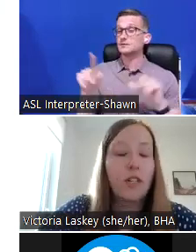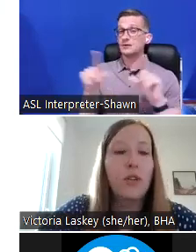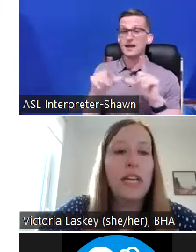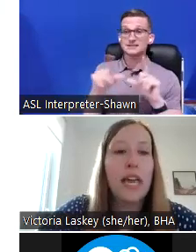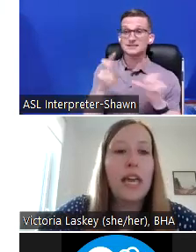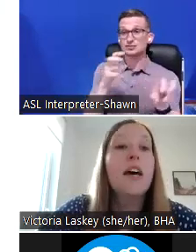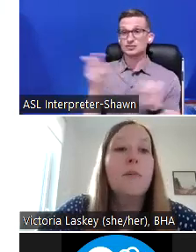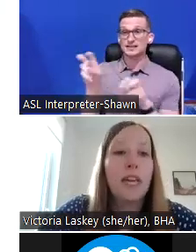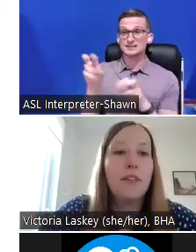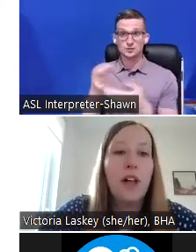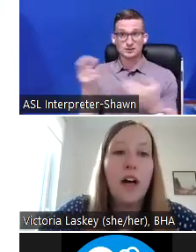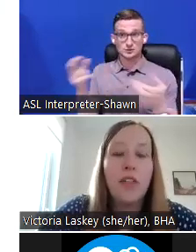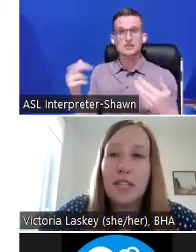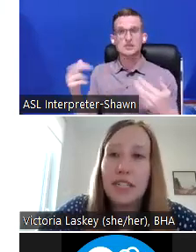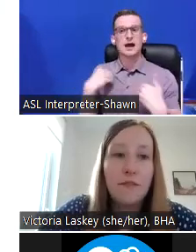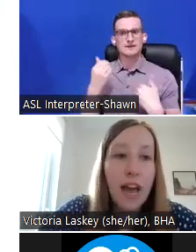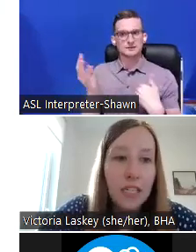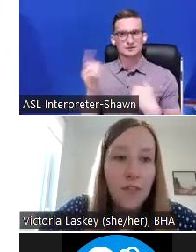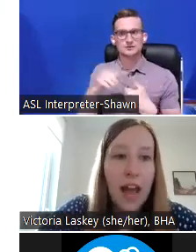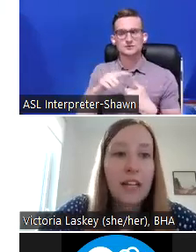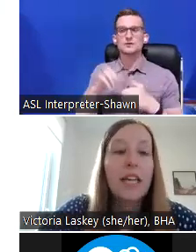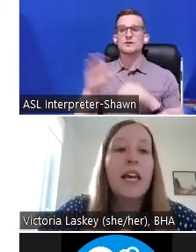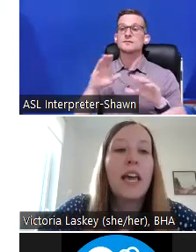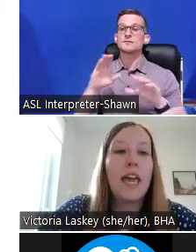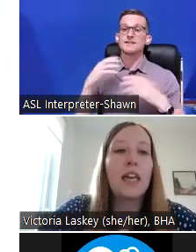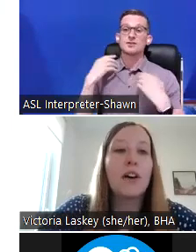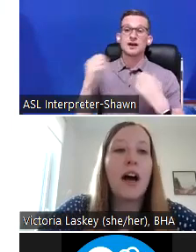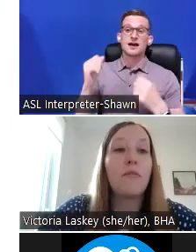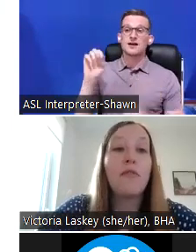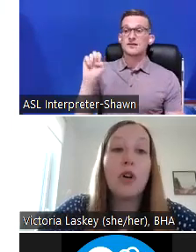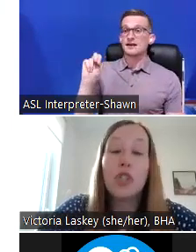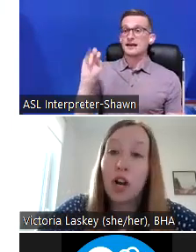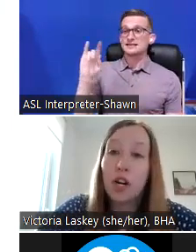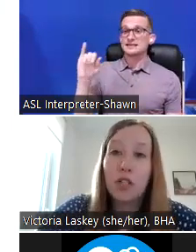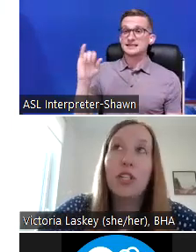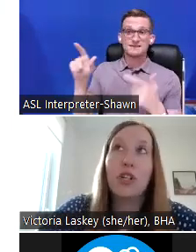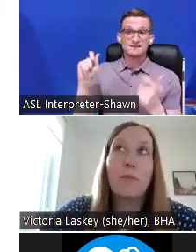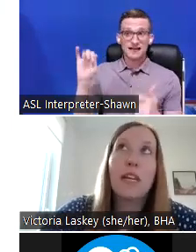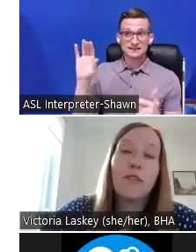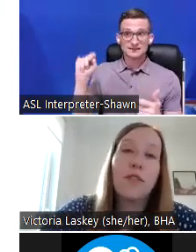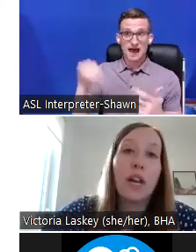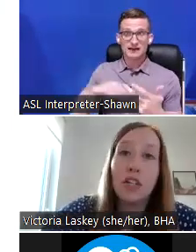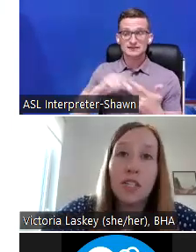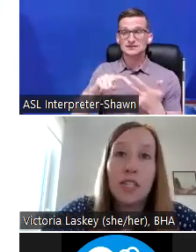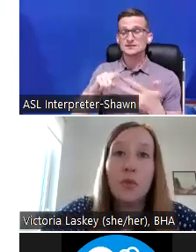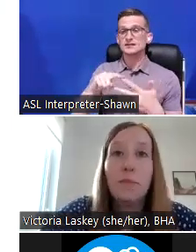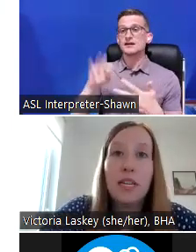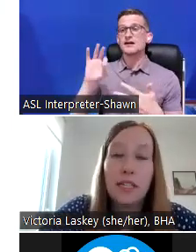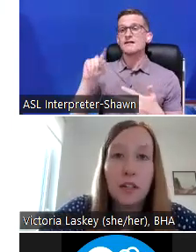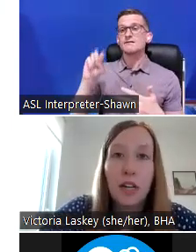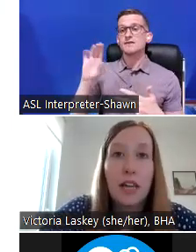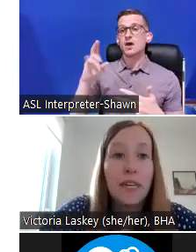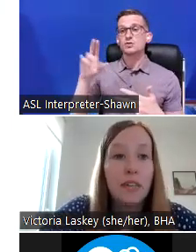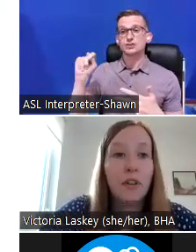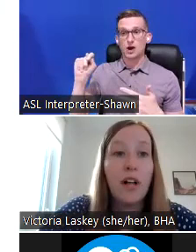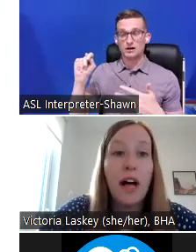resources, including a behavioral health entity fast fact, a flow chart to determine if your agency would be